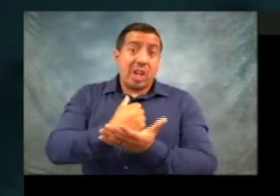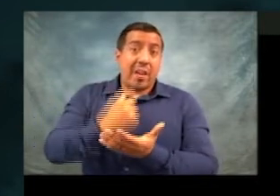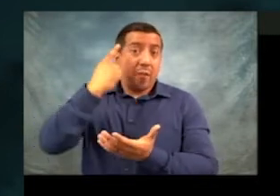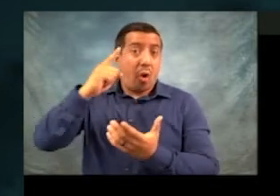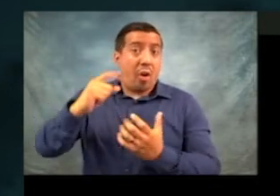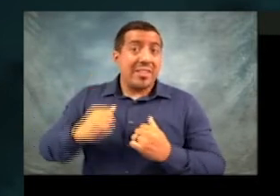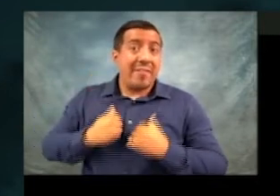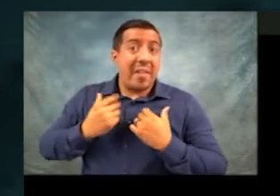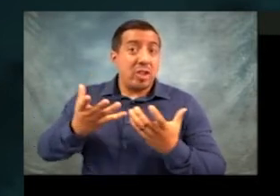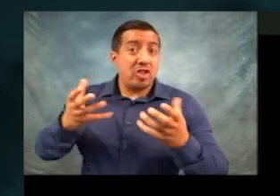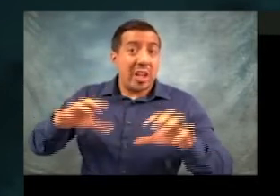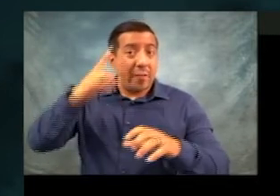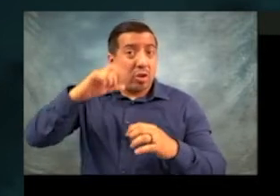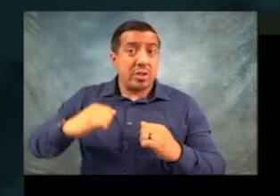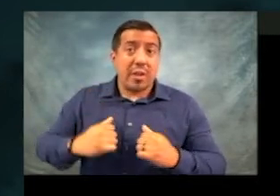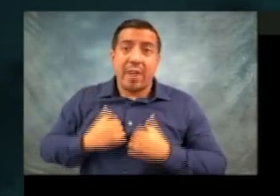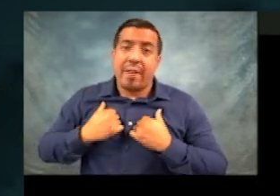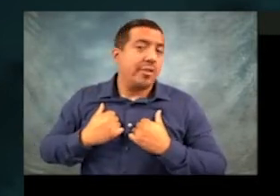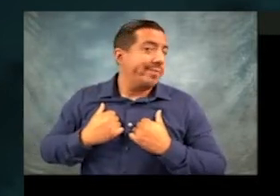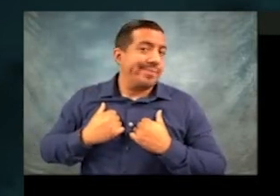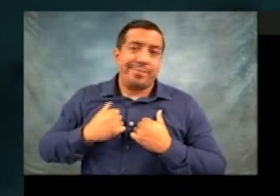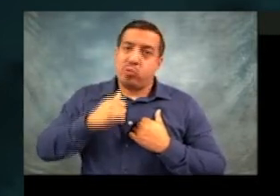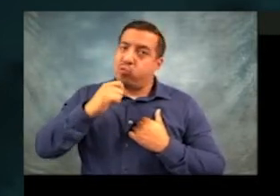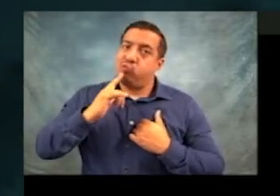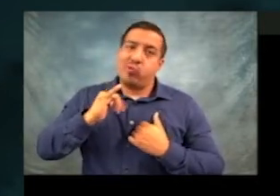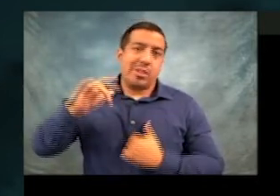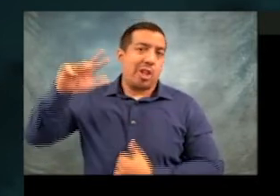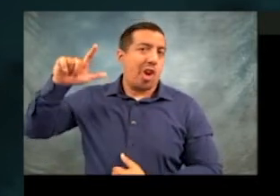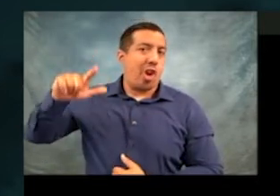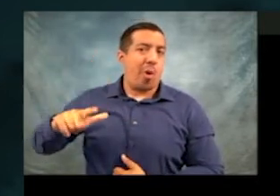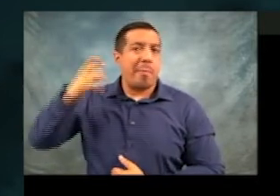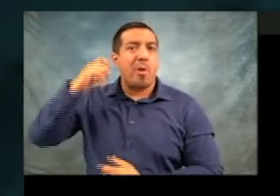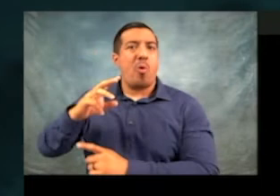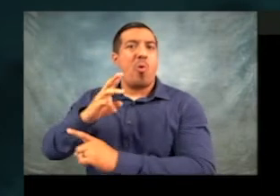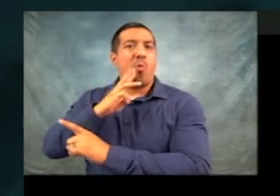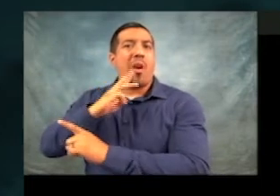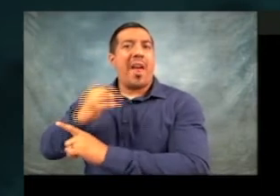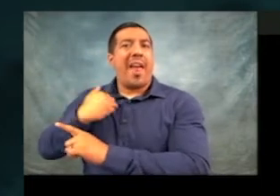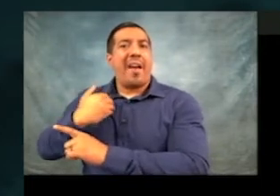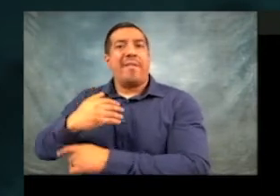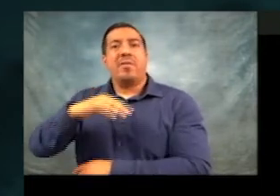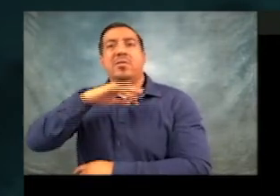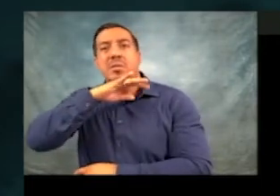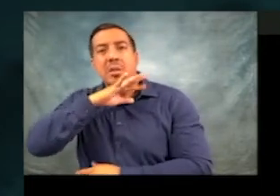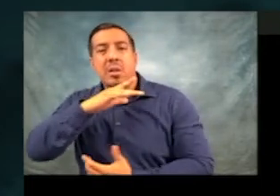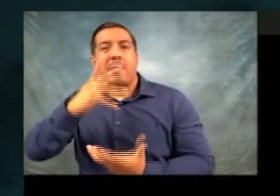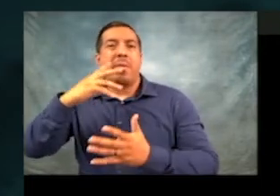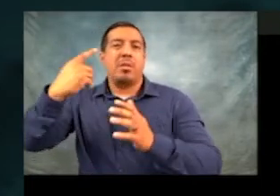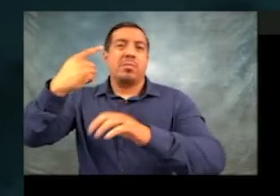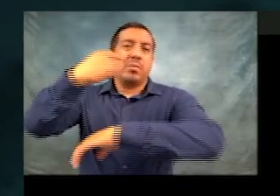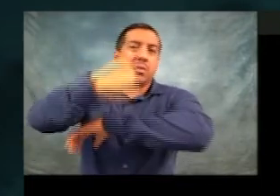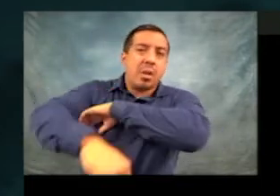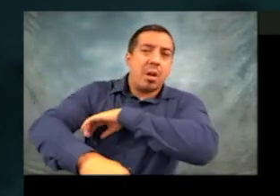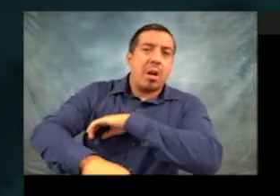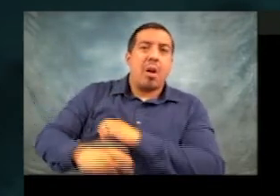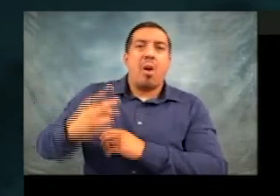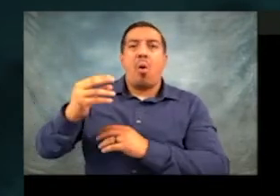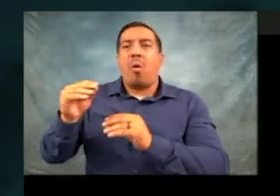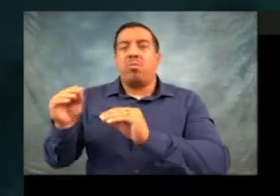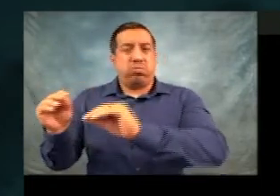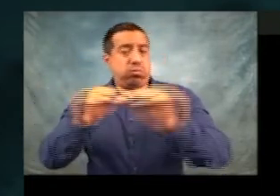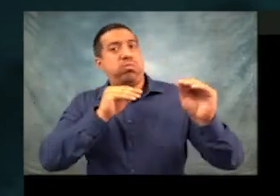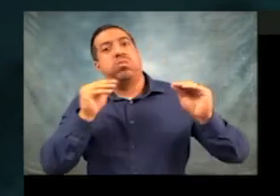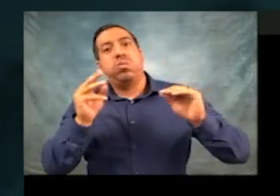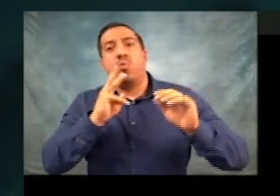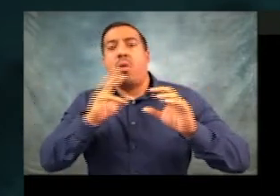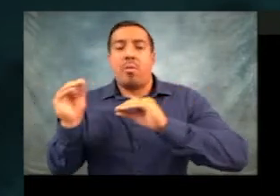low. Because the water has all sorts of debris in it. You can be cut, you can be shoved around. The velocities, the rate at which the